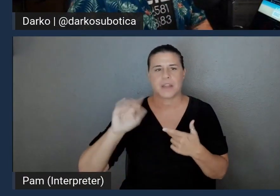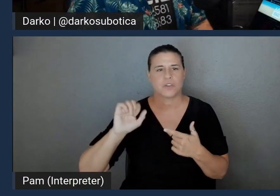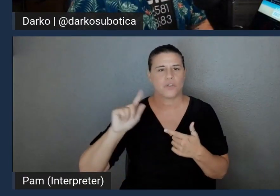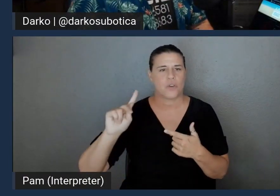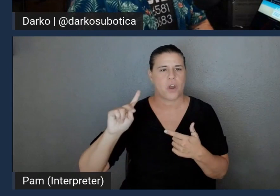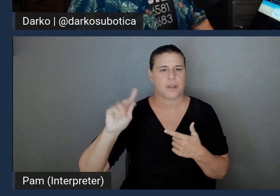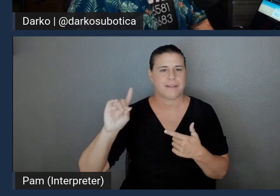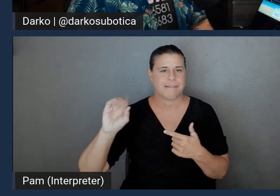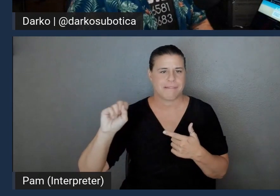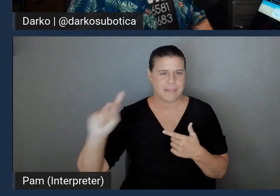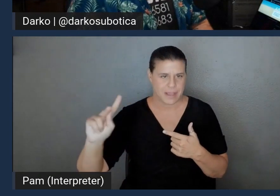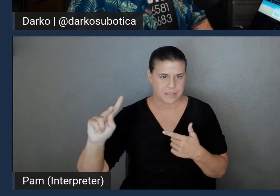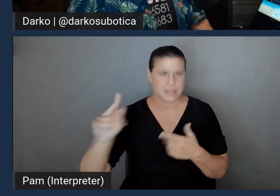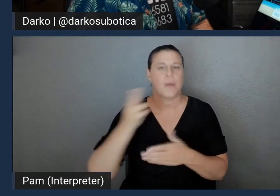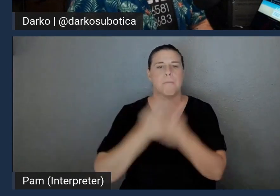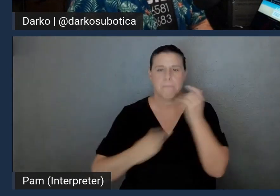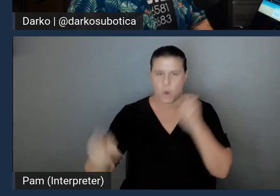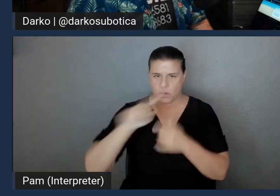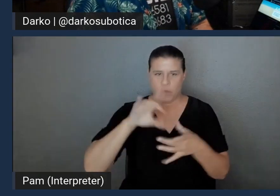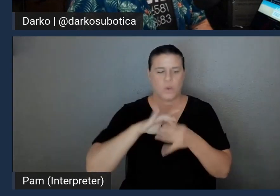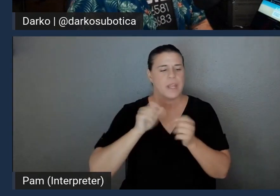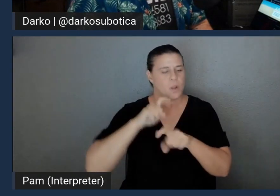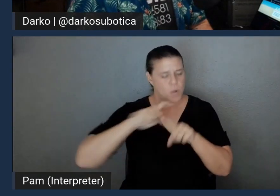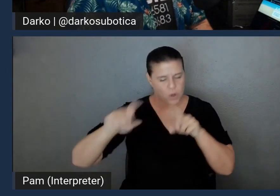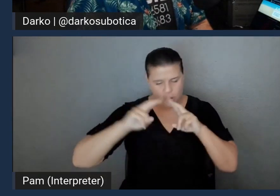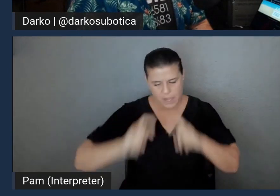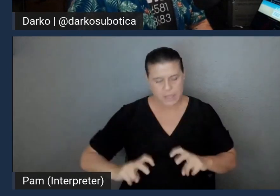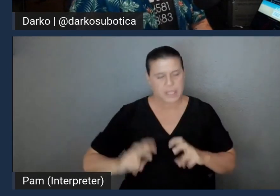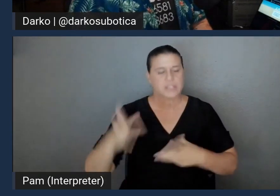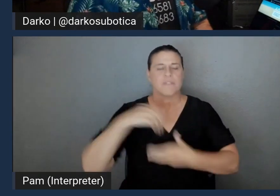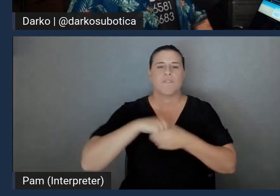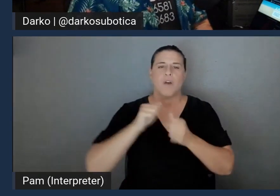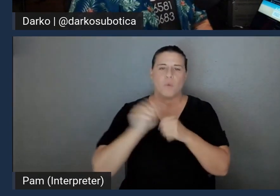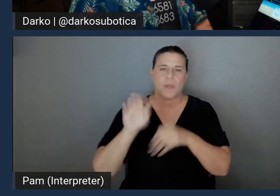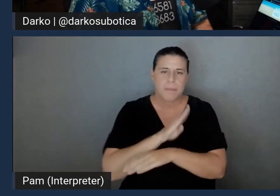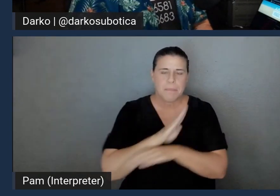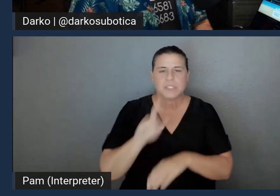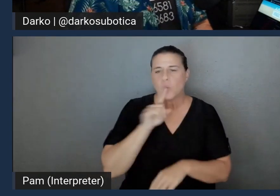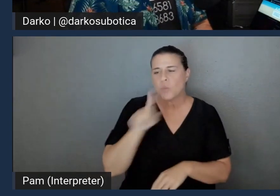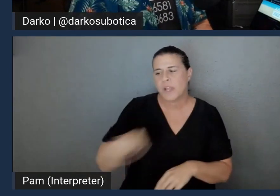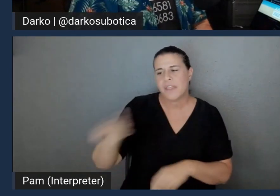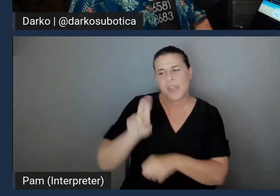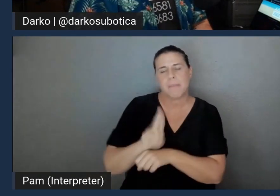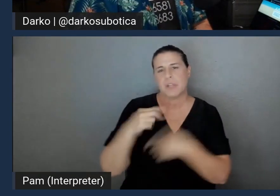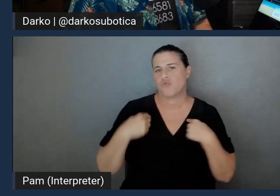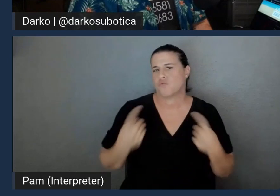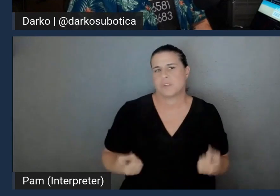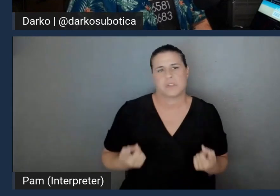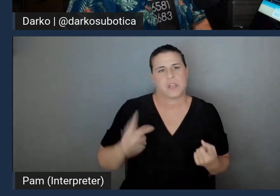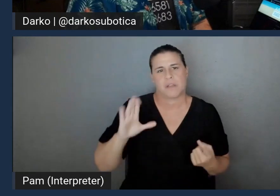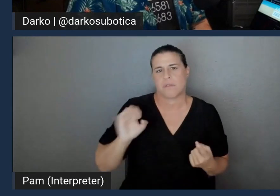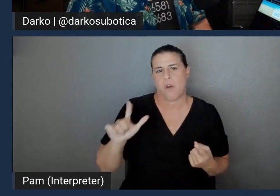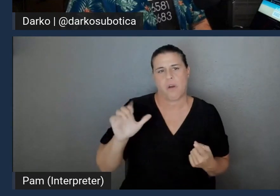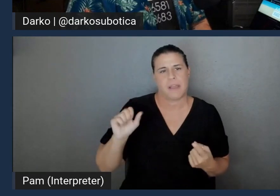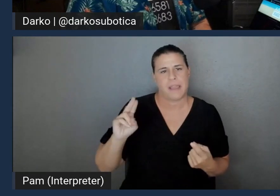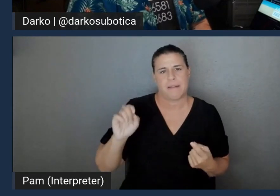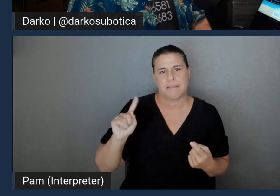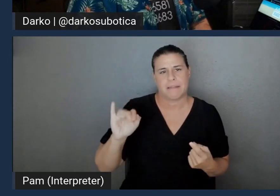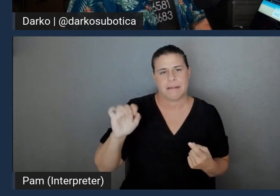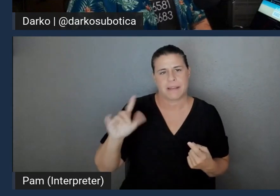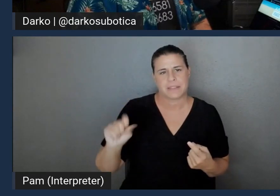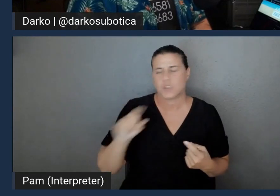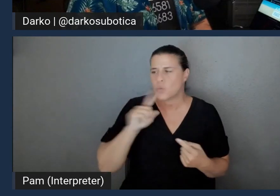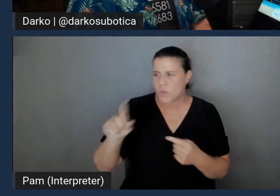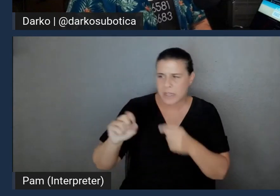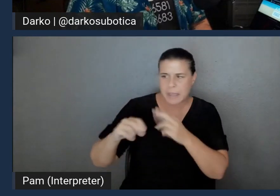call analytics, part of the business. So really, they've been using Transcribe Call Analytics to sort of build their